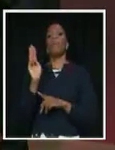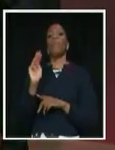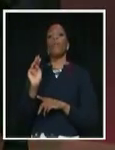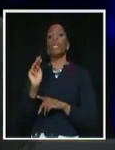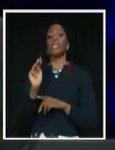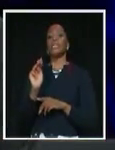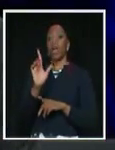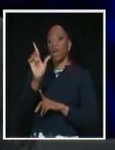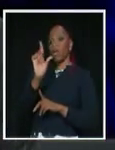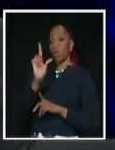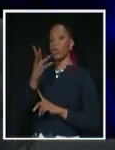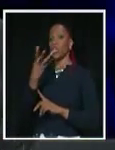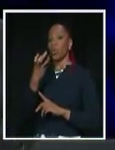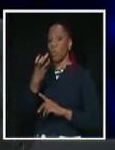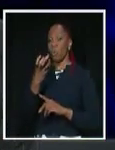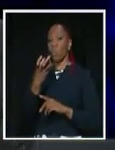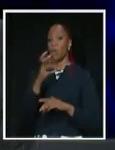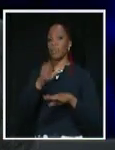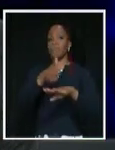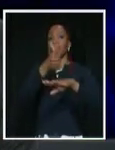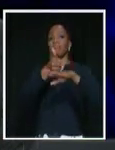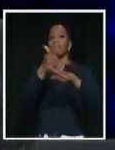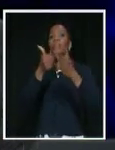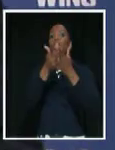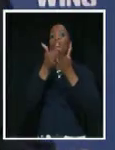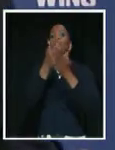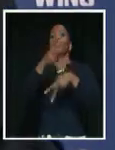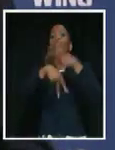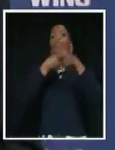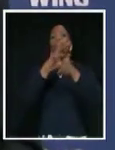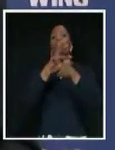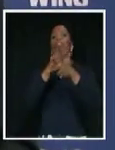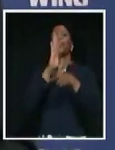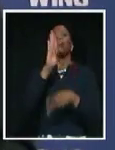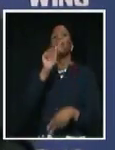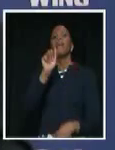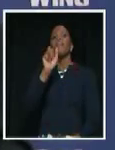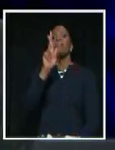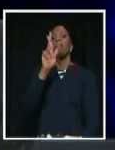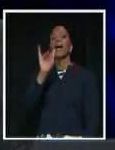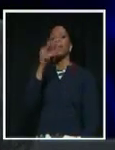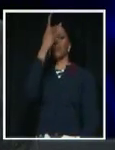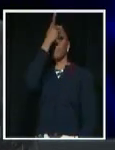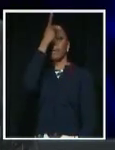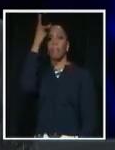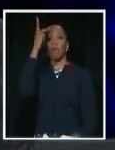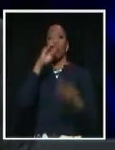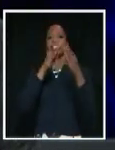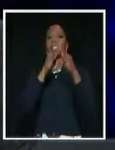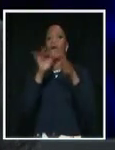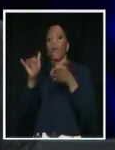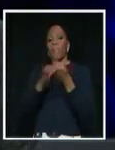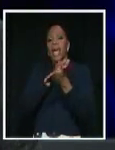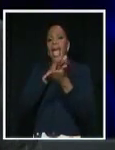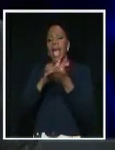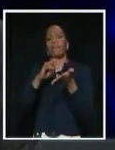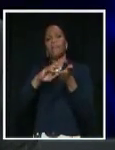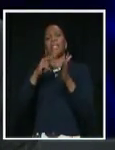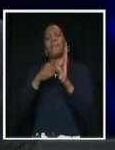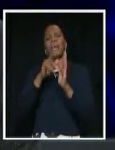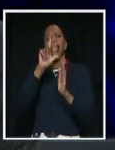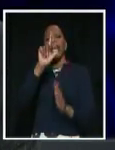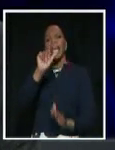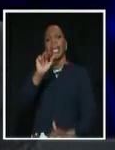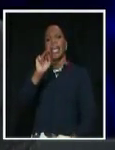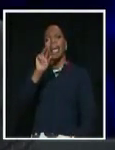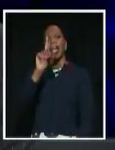you say you want to build a new version of Battery Park City on Manhattan's east side. Wouldn't that mean extending a landfill out into the